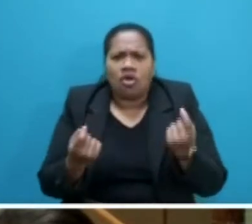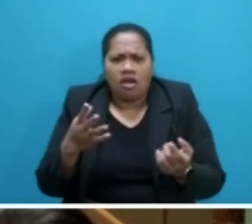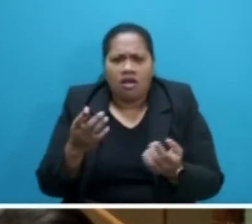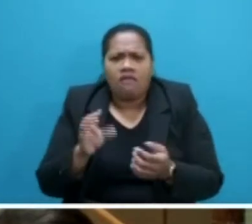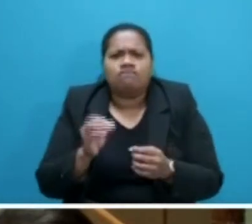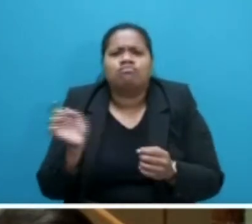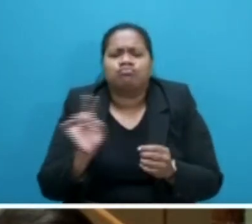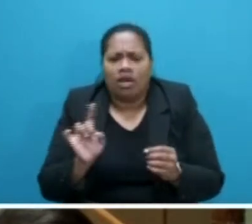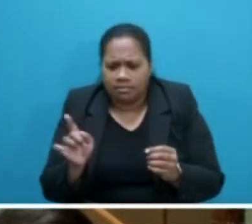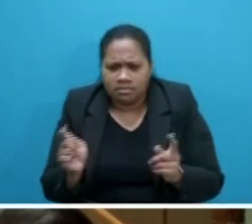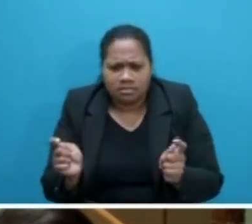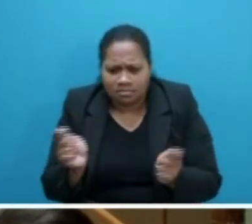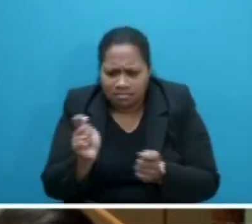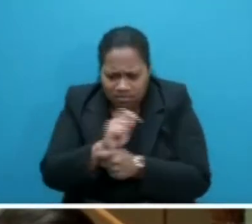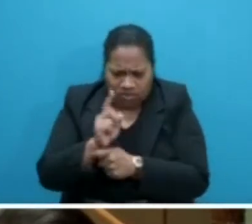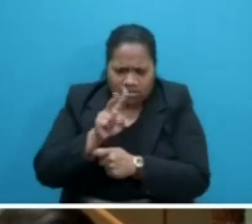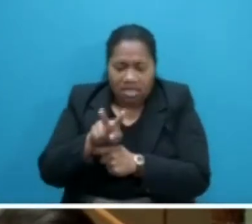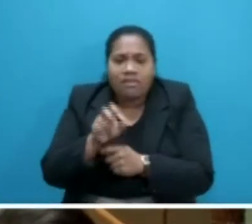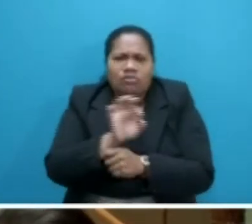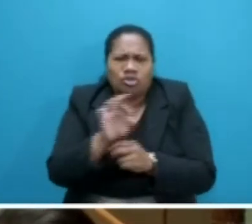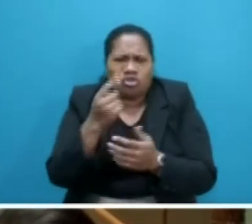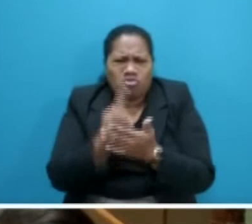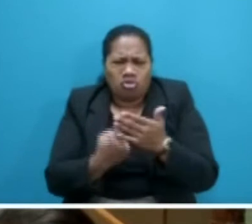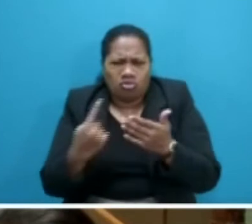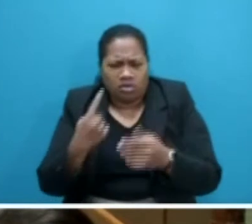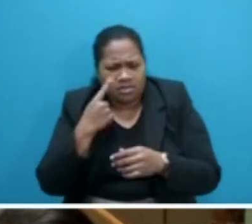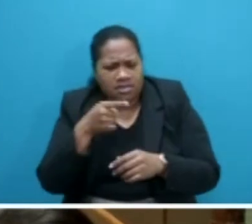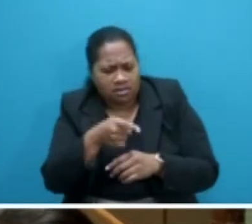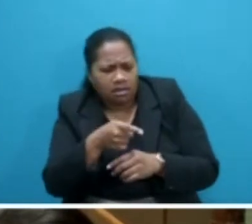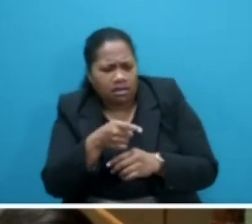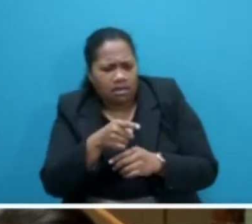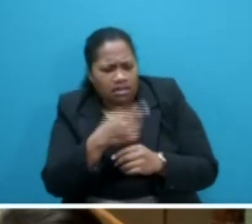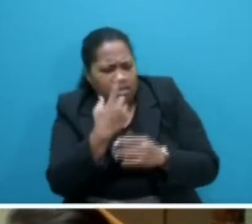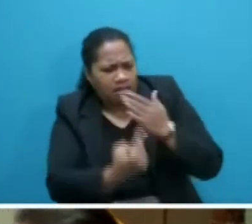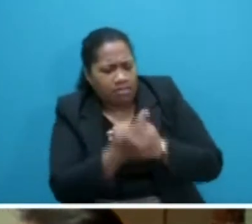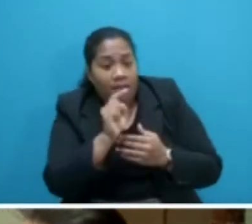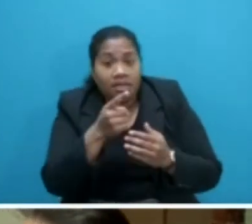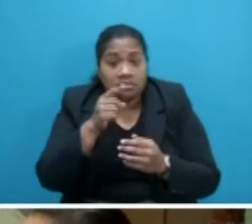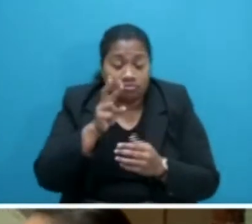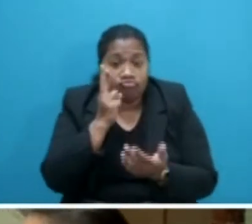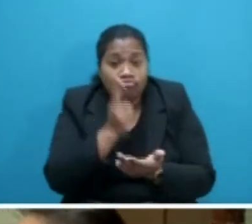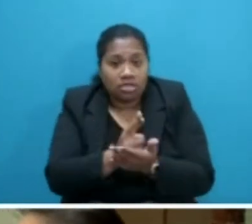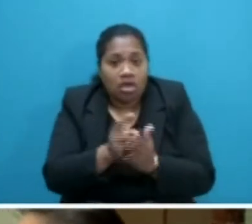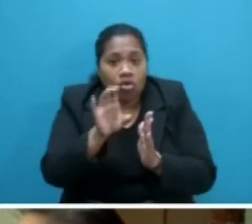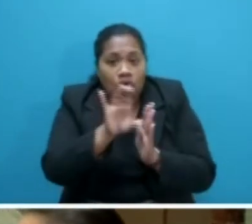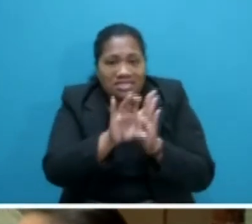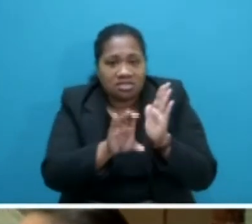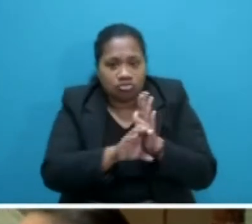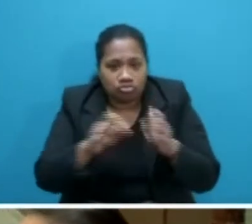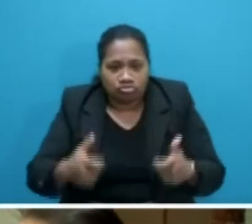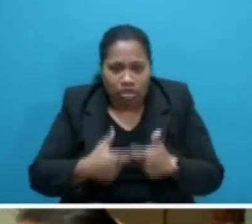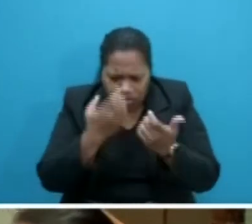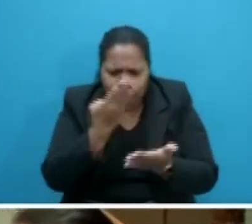His Excellency's hashtag, Our Constitution Challenge. That proof, Honorable Speaker, is all around